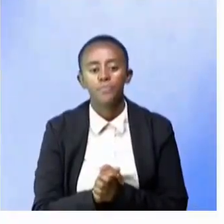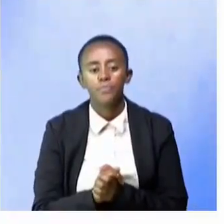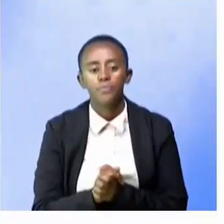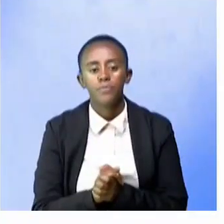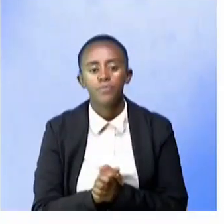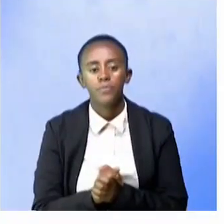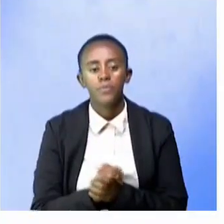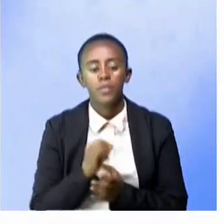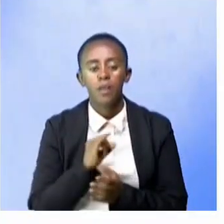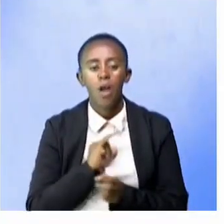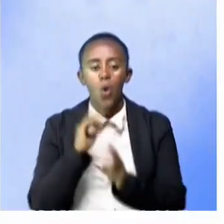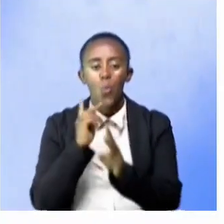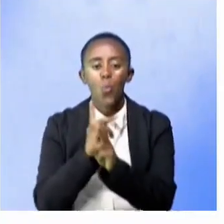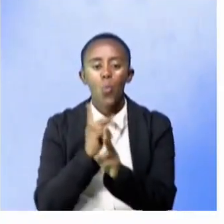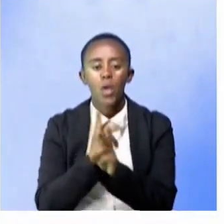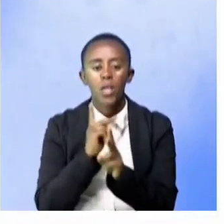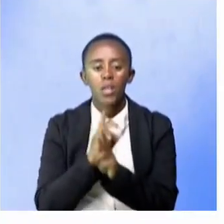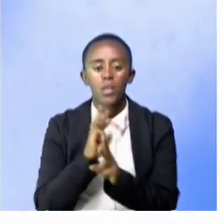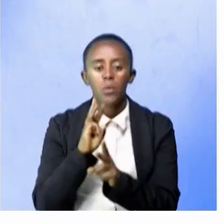I wait